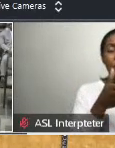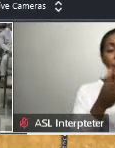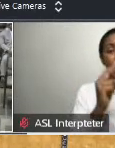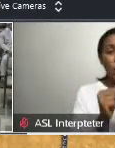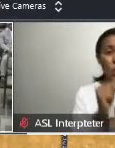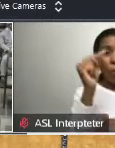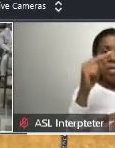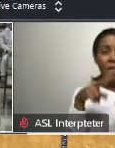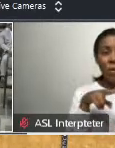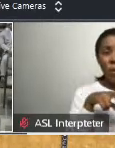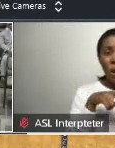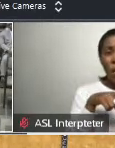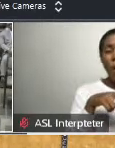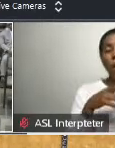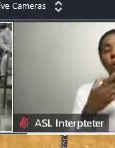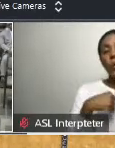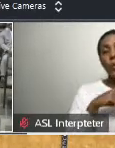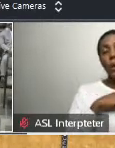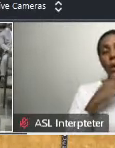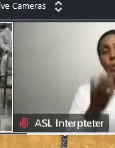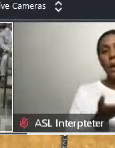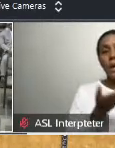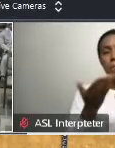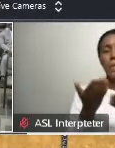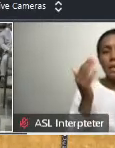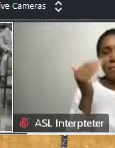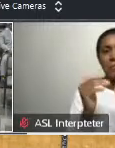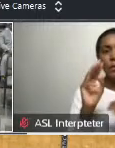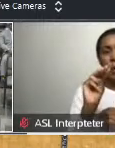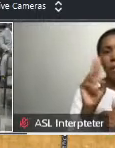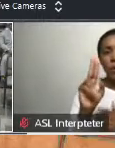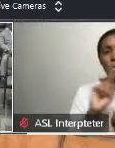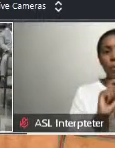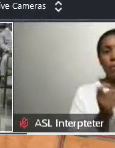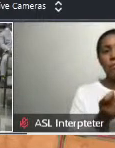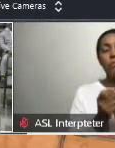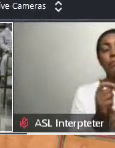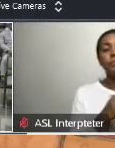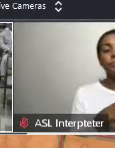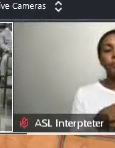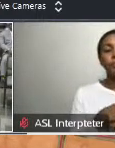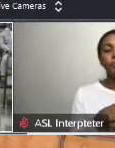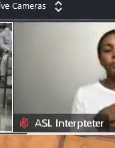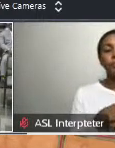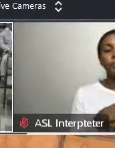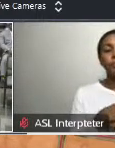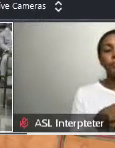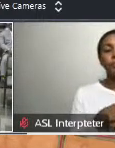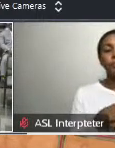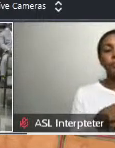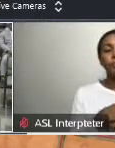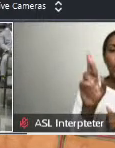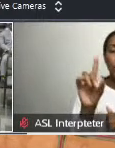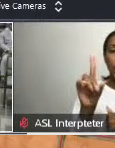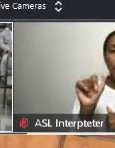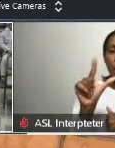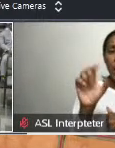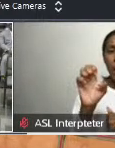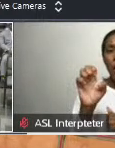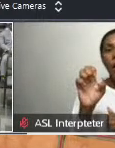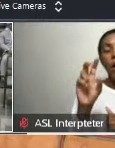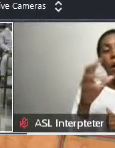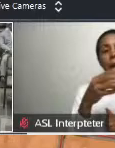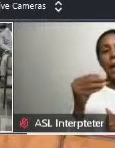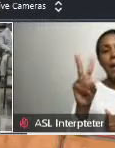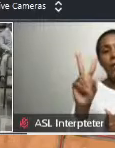is just north of the railroad that we are recommending go from CMU3 to MU. Next slide, Lauderdale and Vance. This